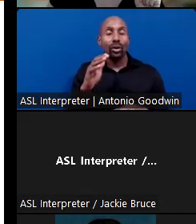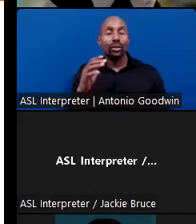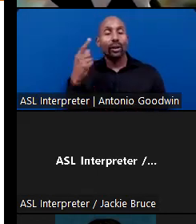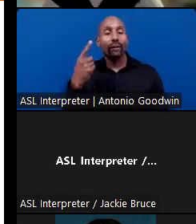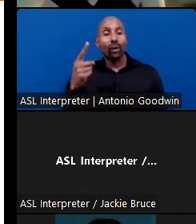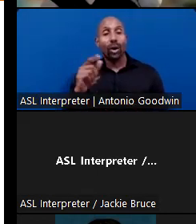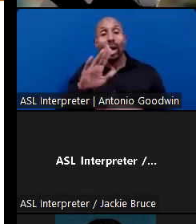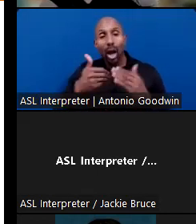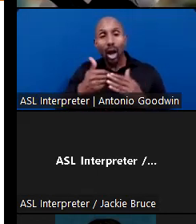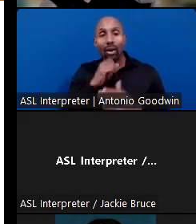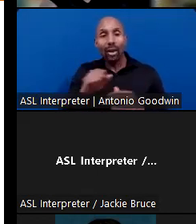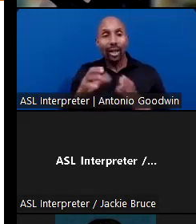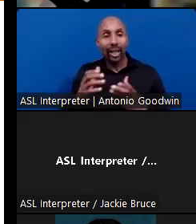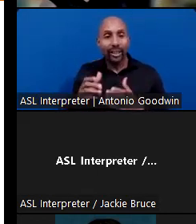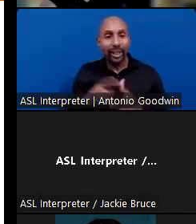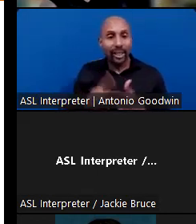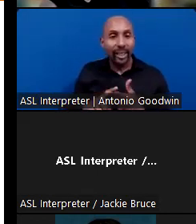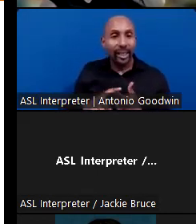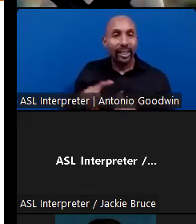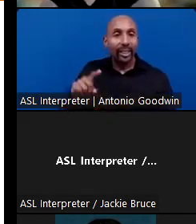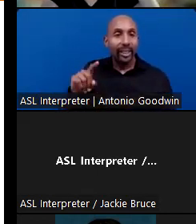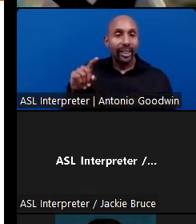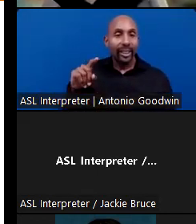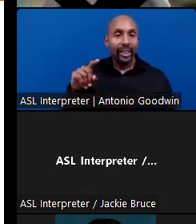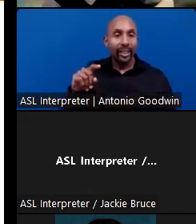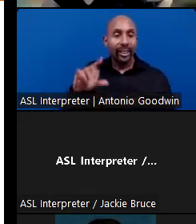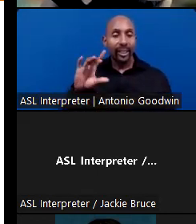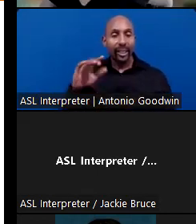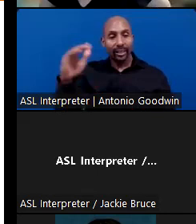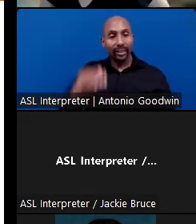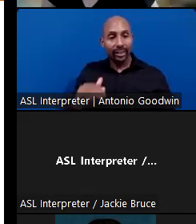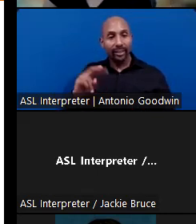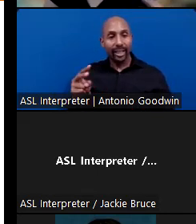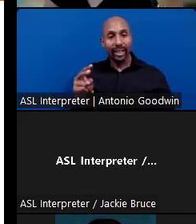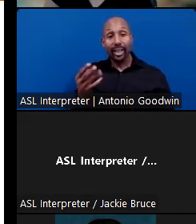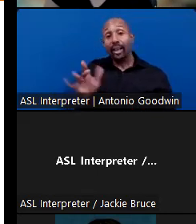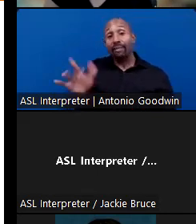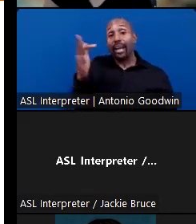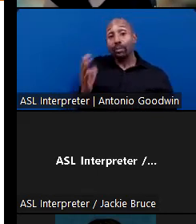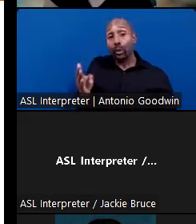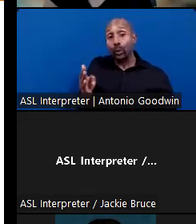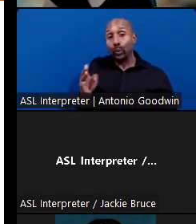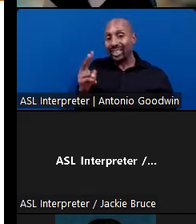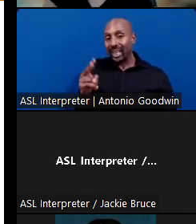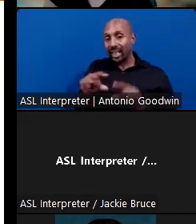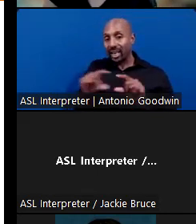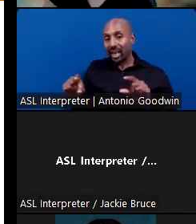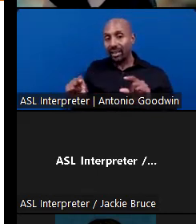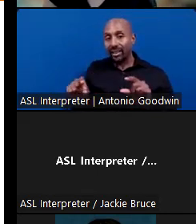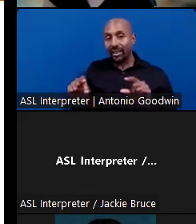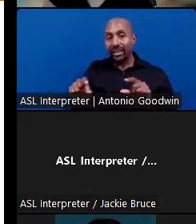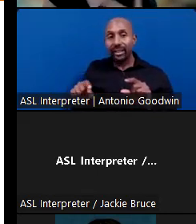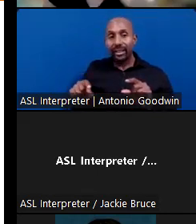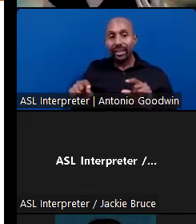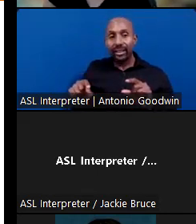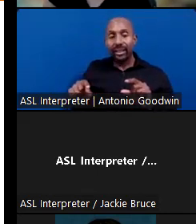older have completed their series. So again, I'm going to say that is probably why,